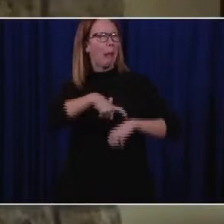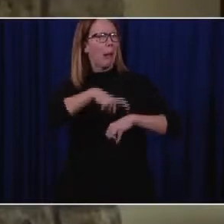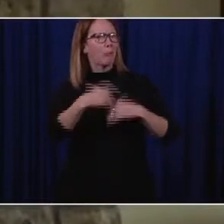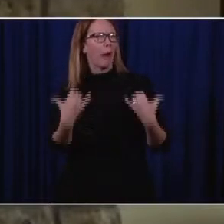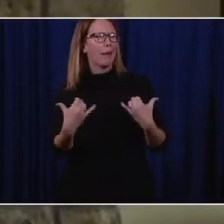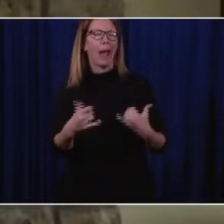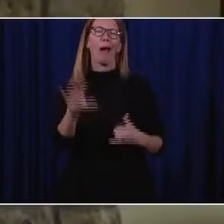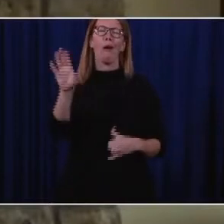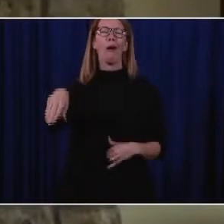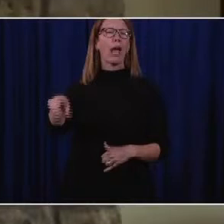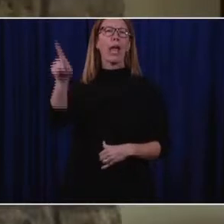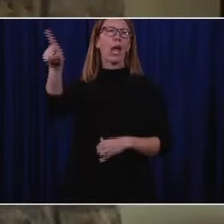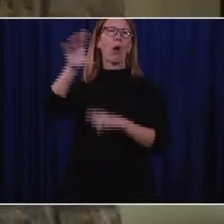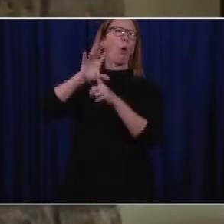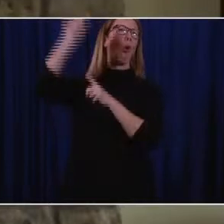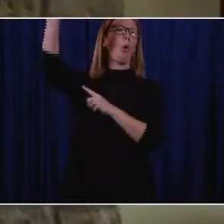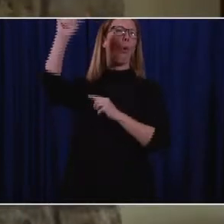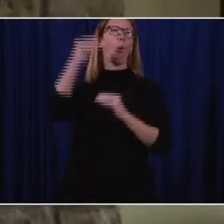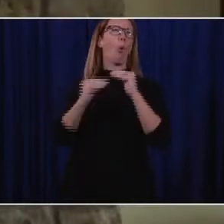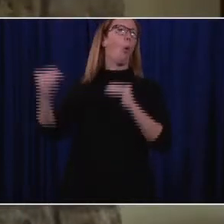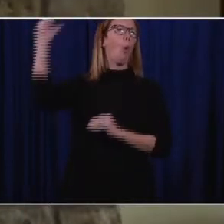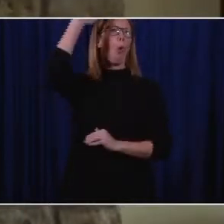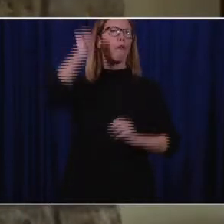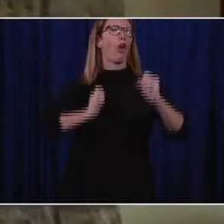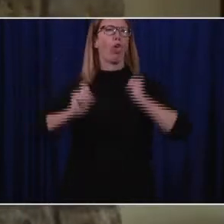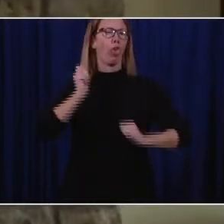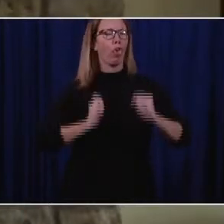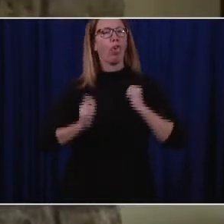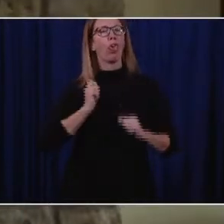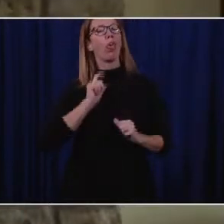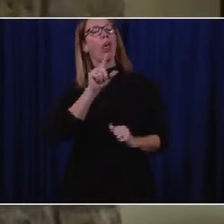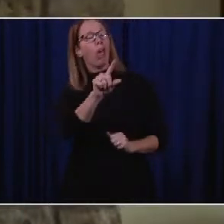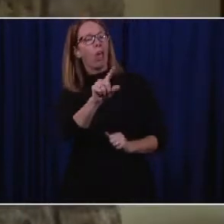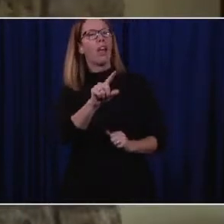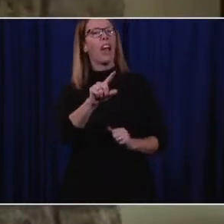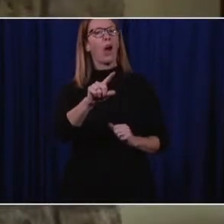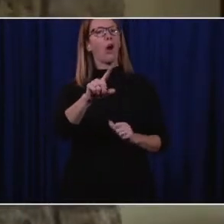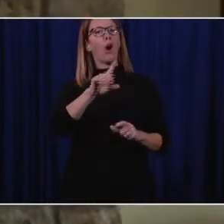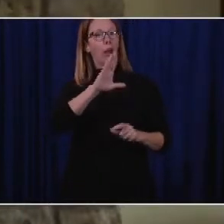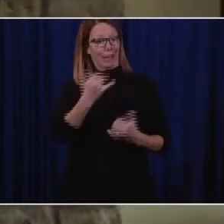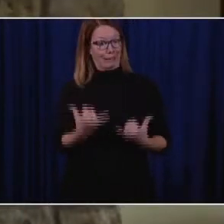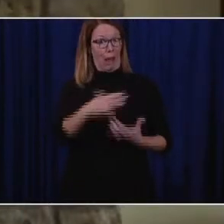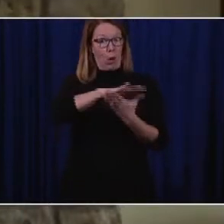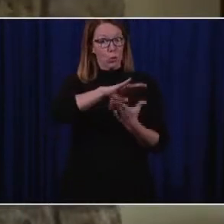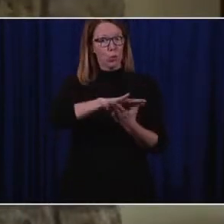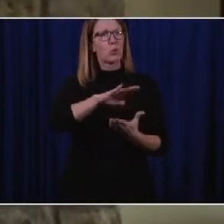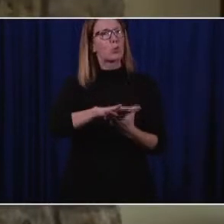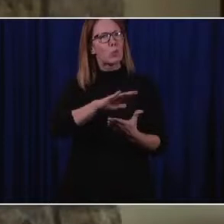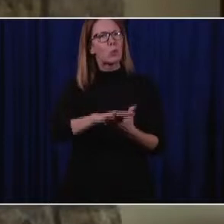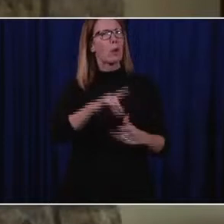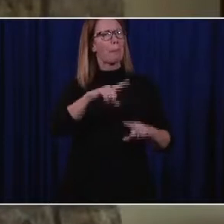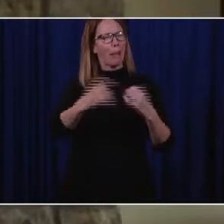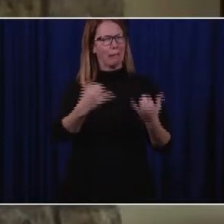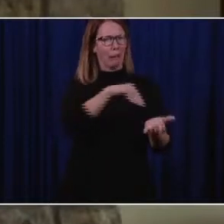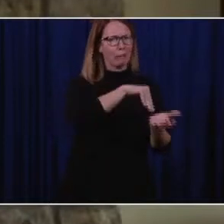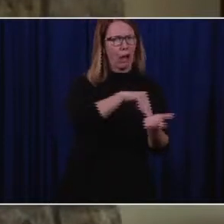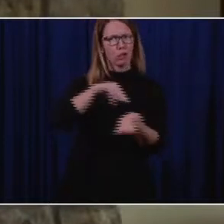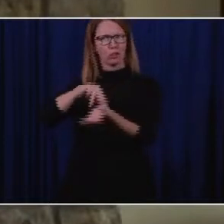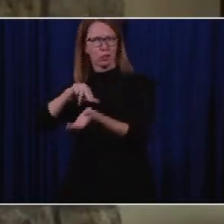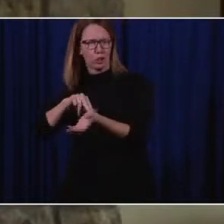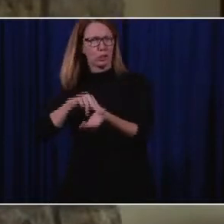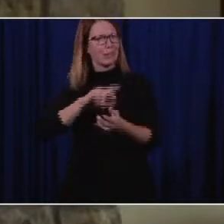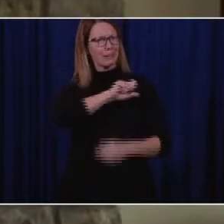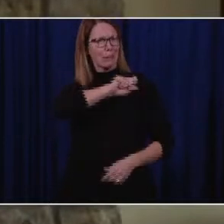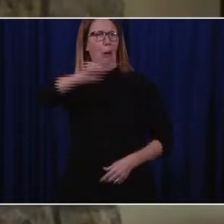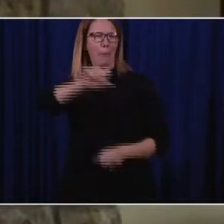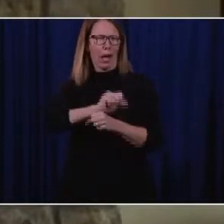Another, stop letting teachers close down school and hold the hospital workforce hostage. We never had problems before. Doctors and nurses need to be put back to